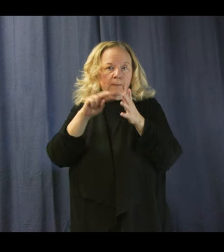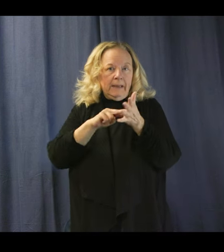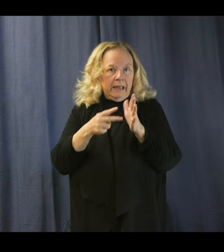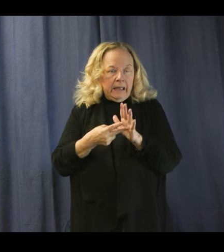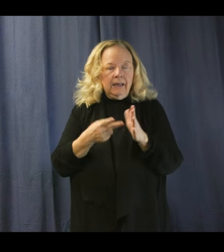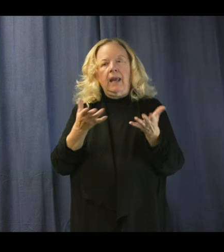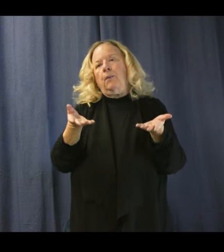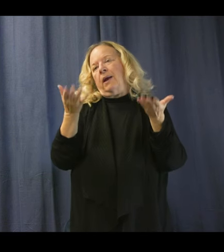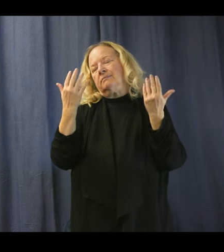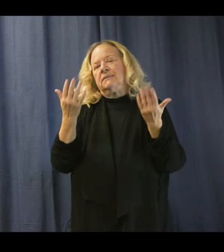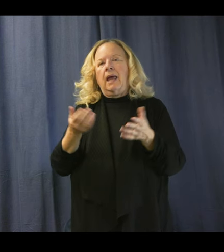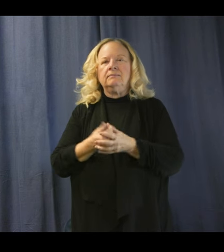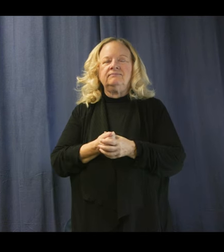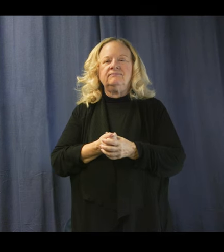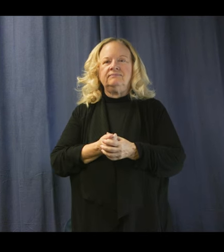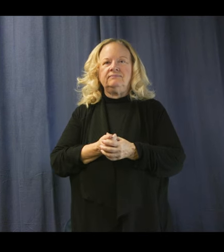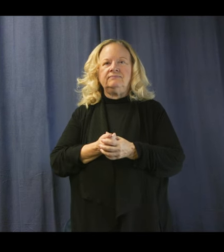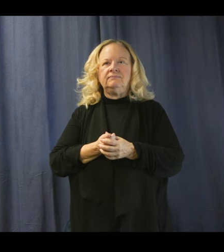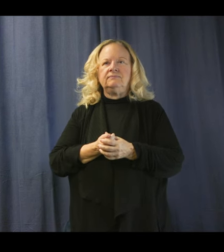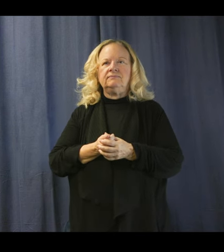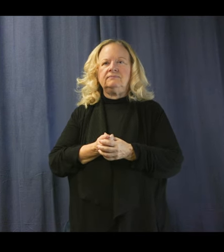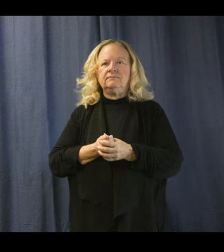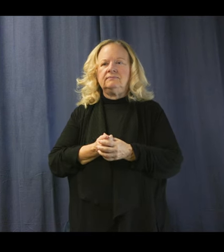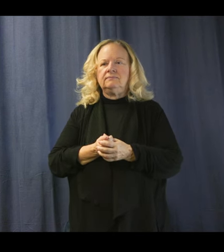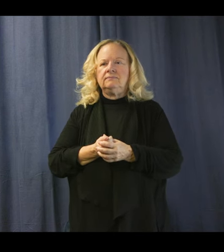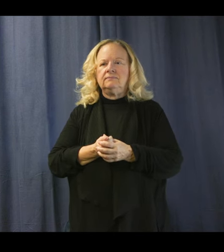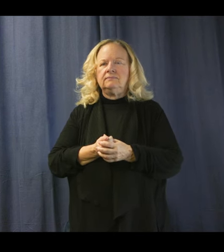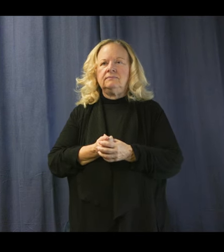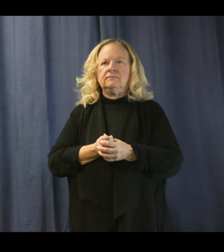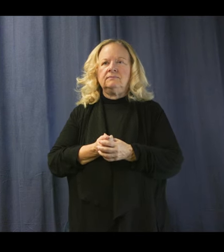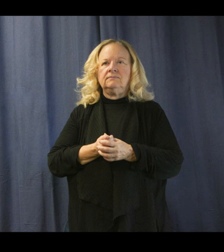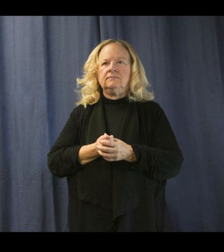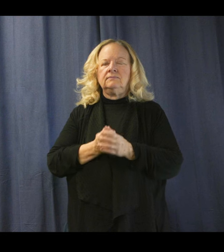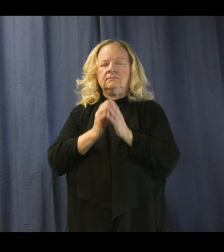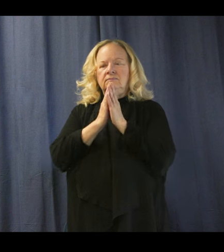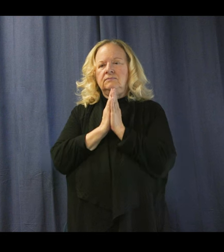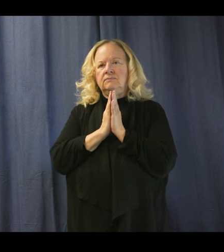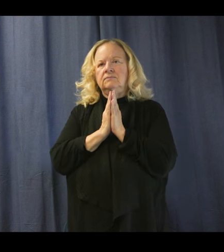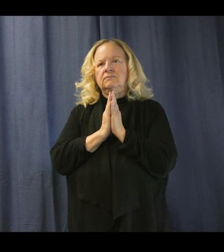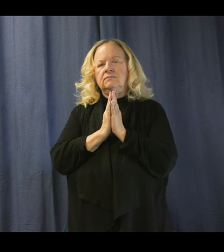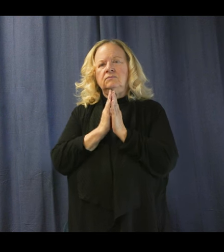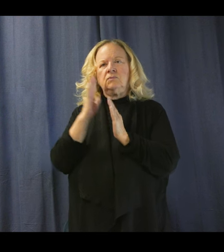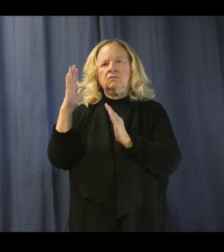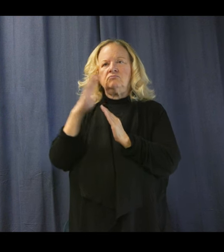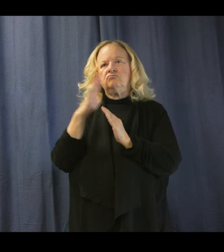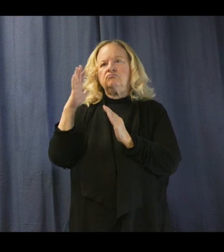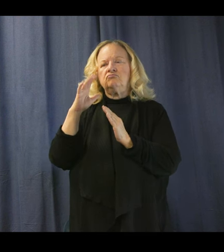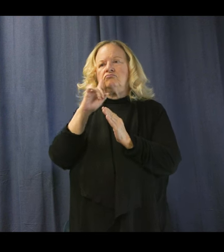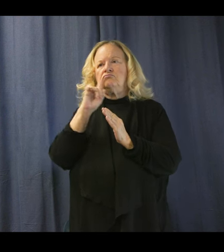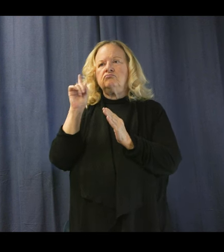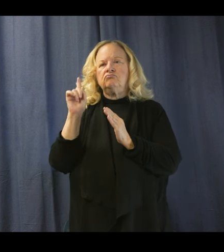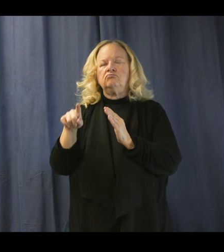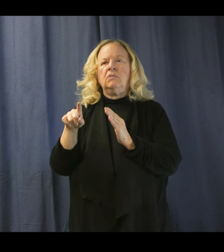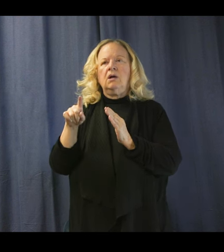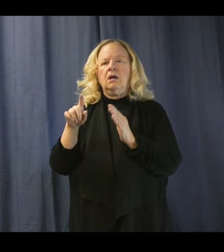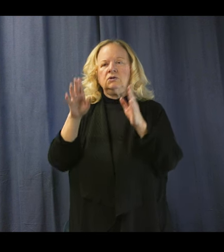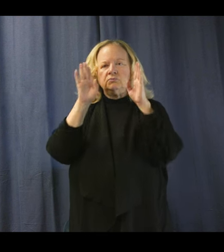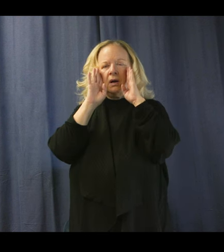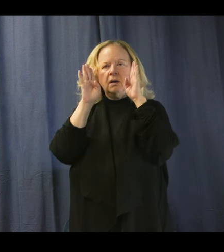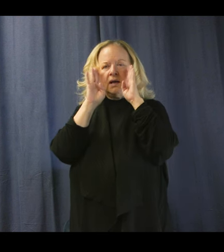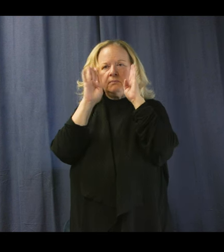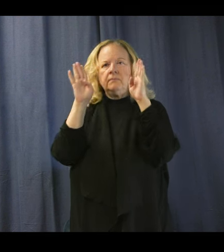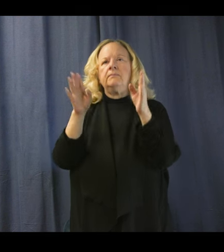But for now, let's stand and let's open in prayer with the greatest commandment, the Shema.